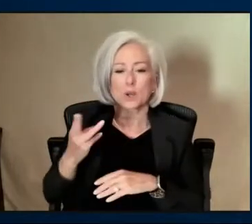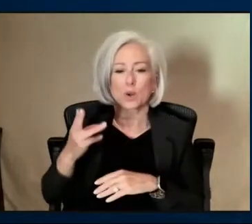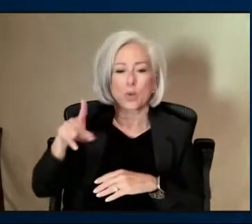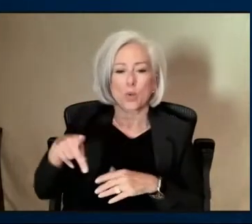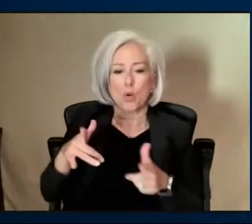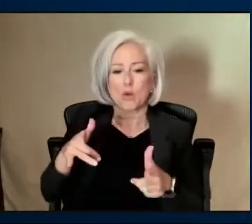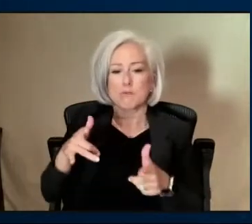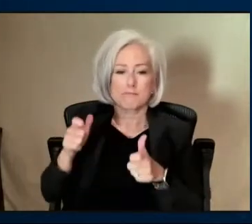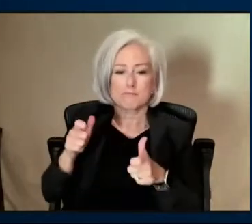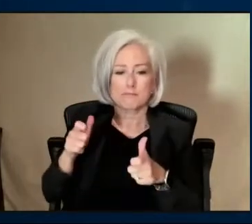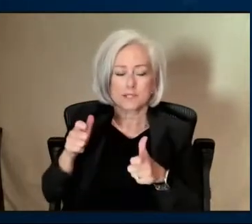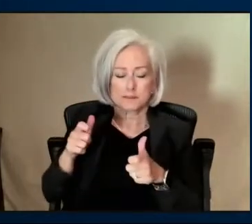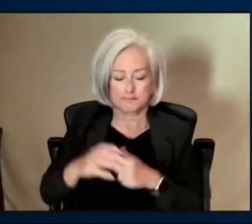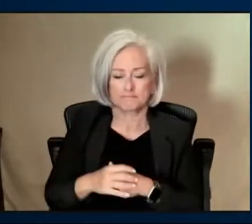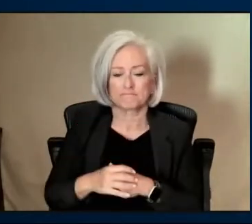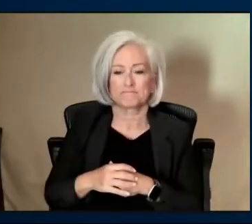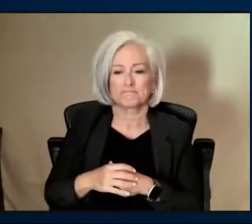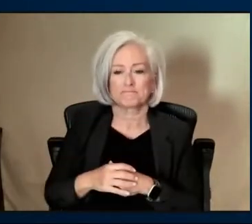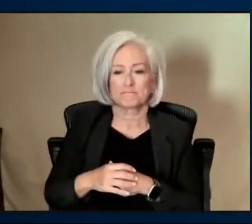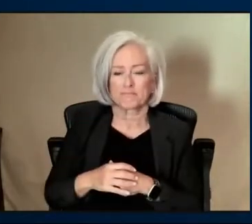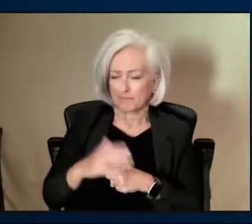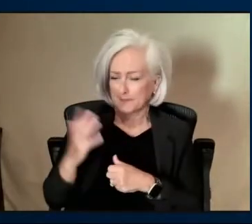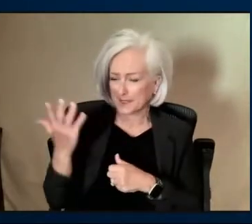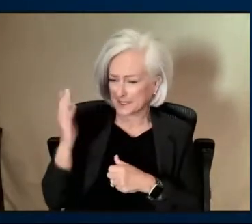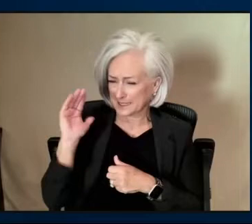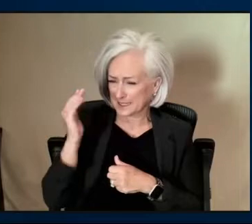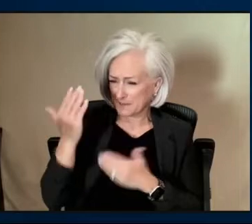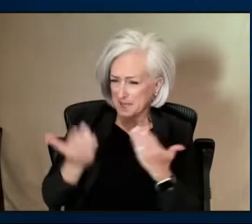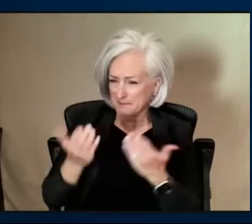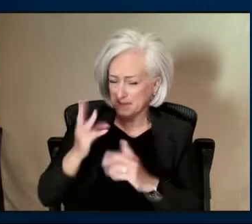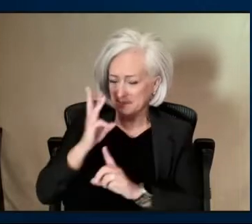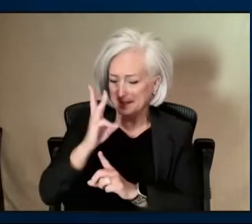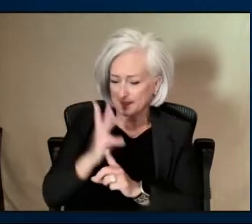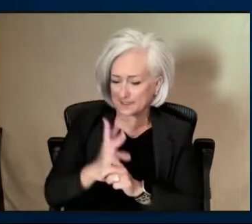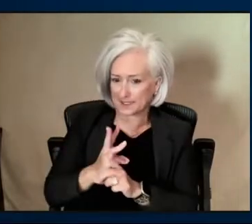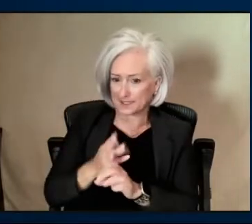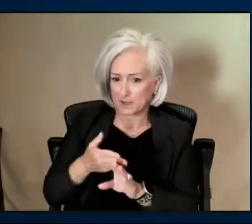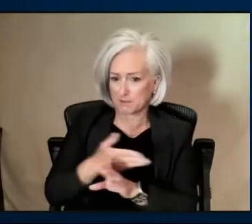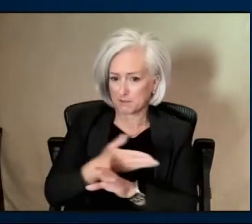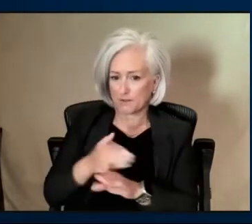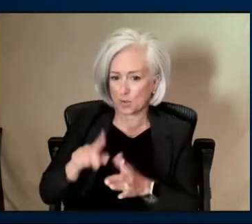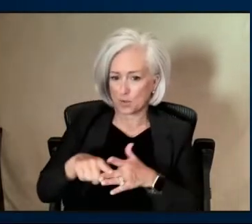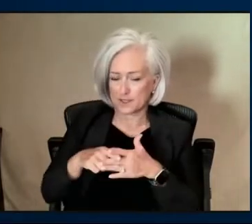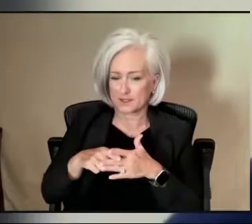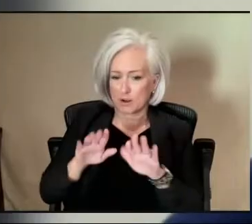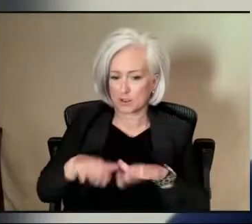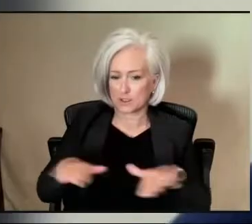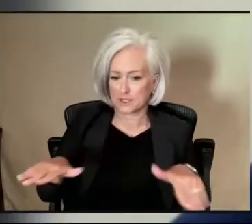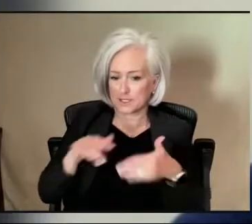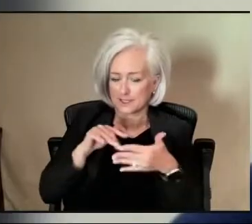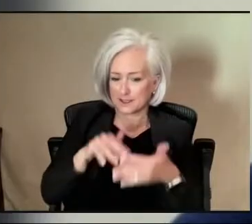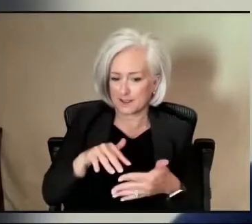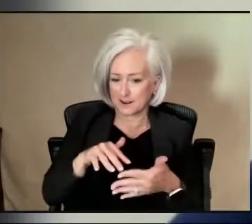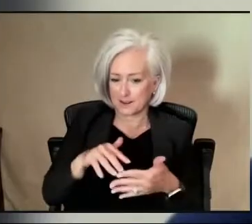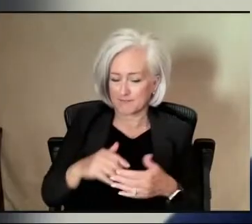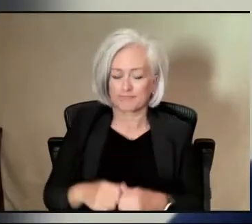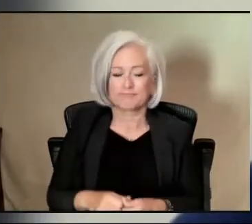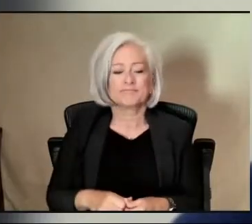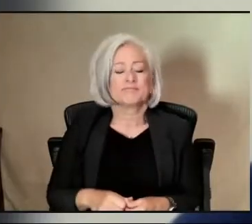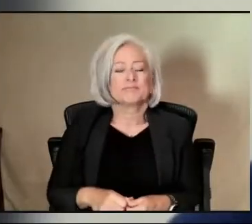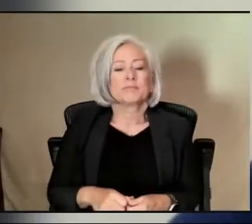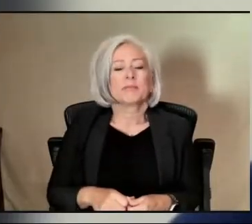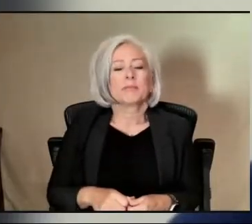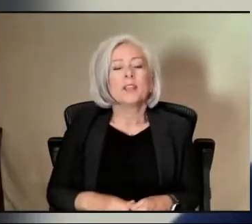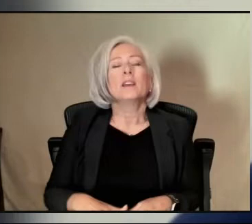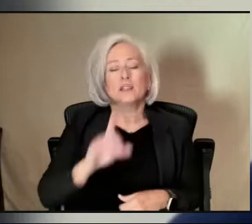frame, maybe 6 months or so before we were starting those pediatric studies? Well, it is true